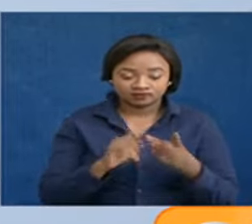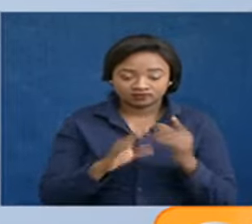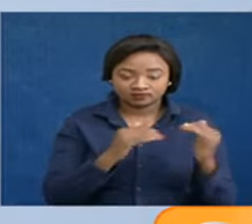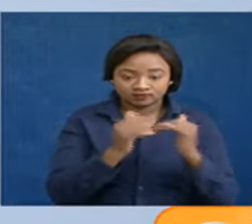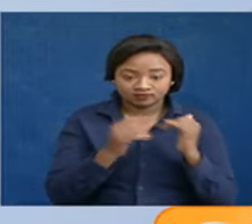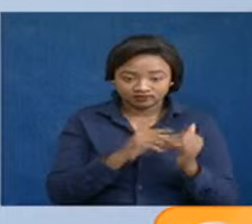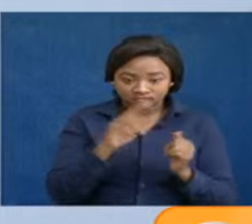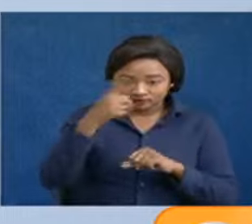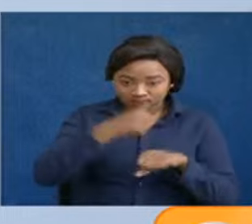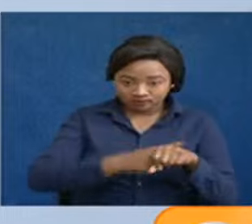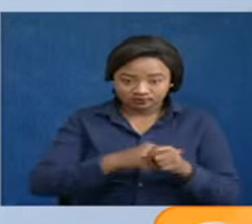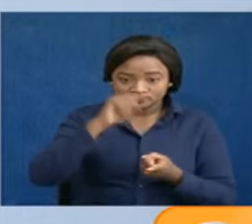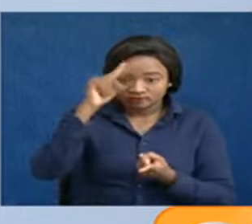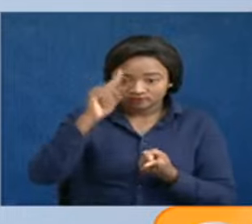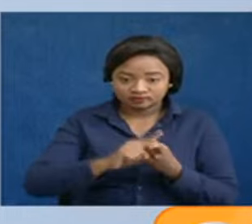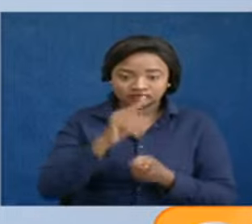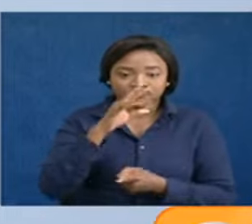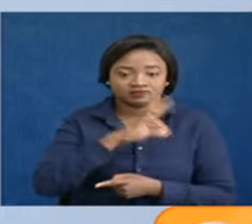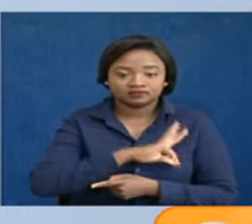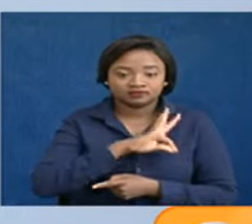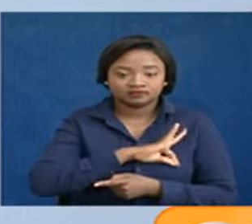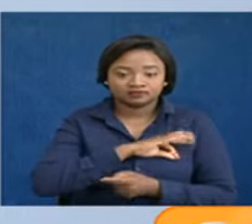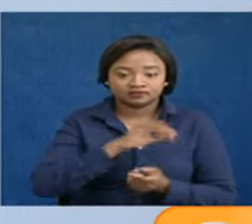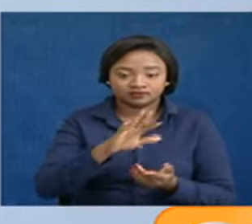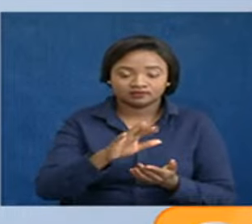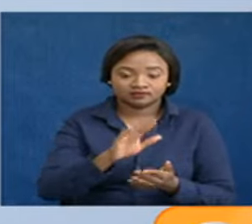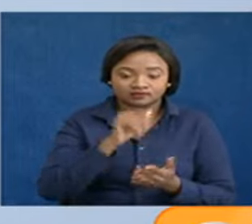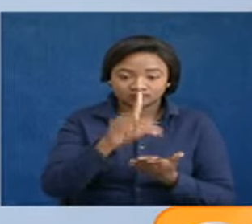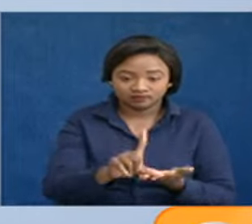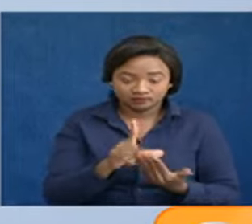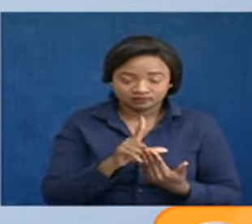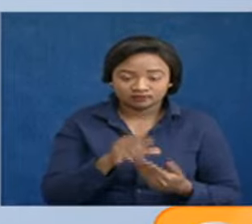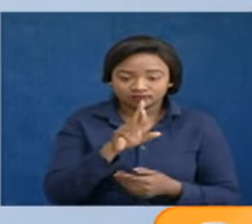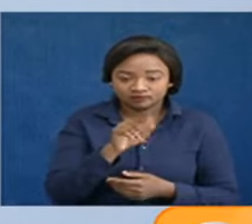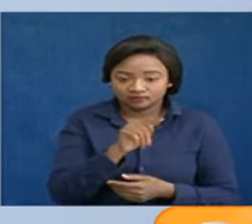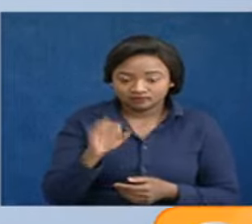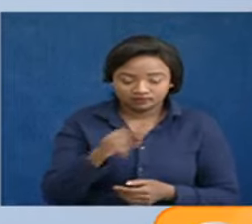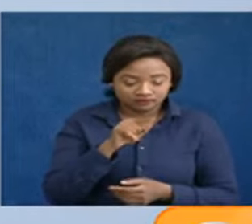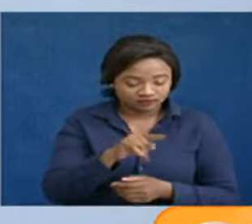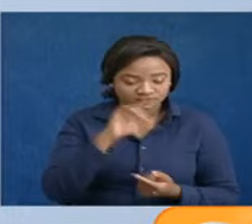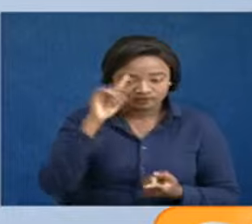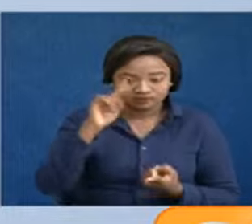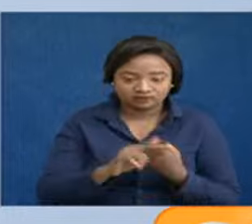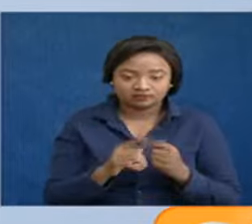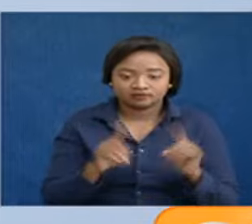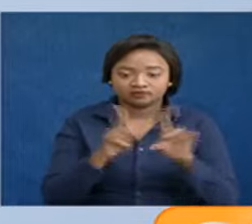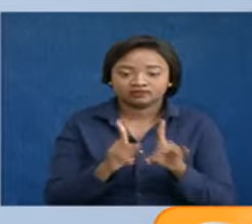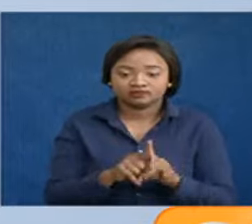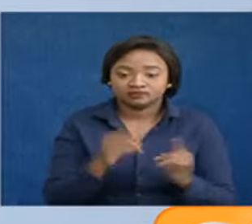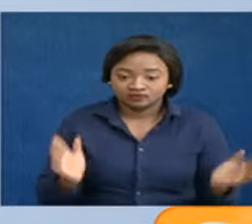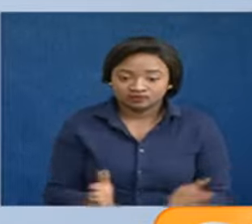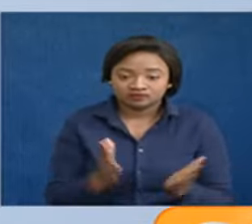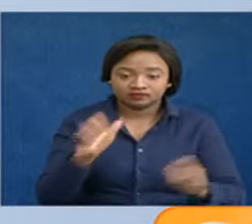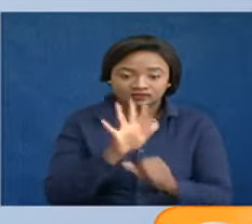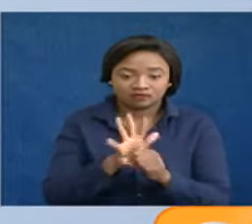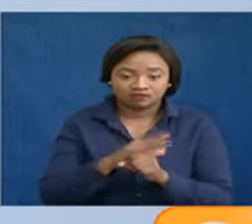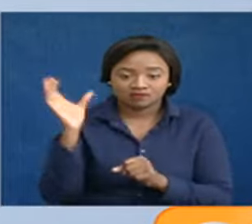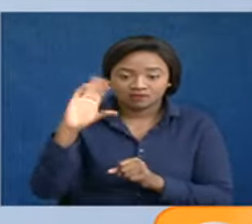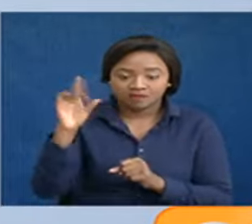rates, again to pass these benefits to the customers and encourage of take of loans, and